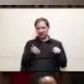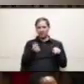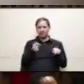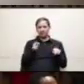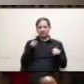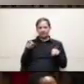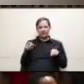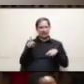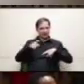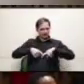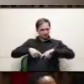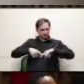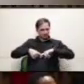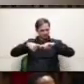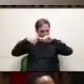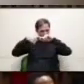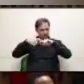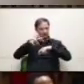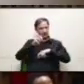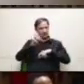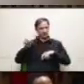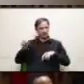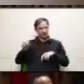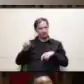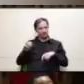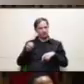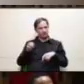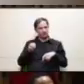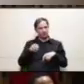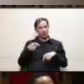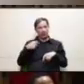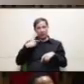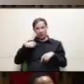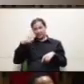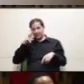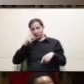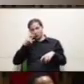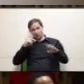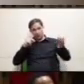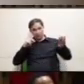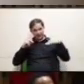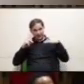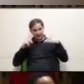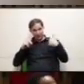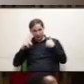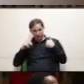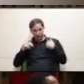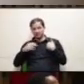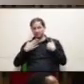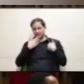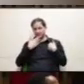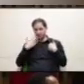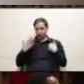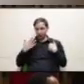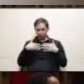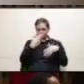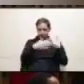mayor, the MM. So whilst we talk, you'll just send it to me. Thank you. Please proceed with the